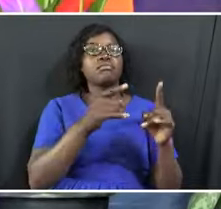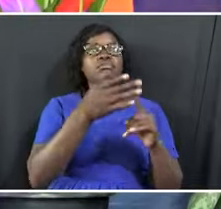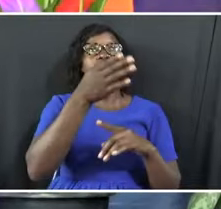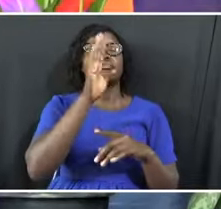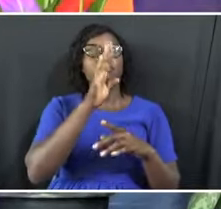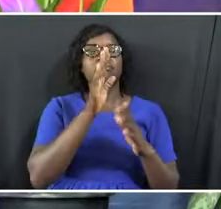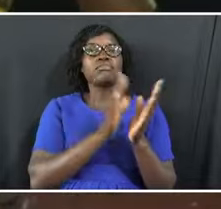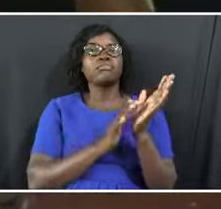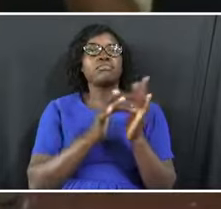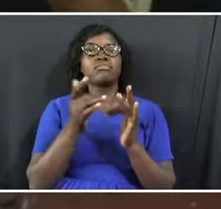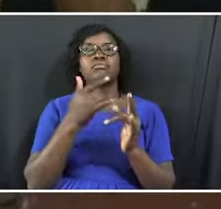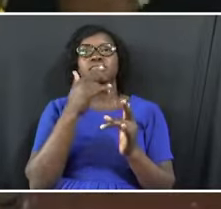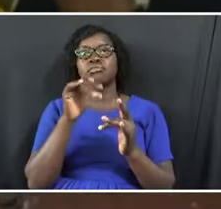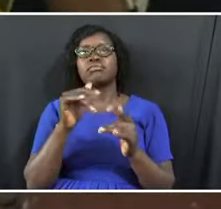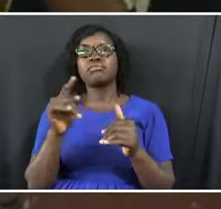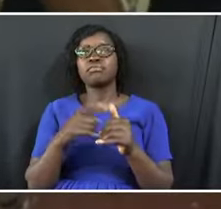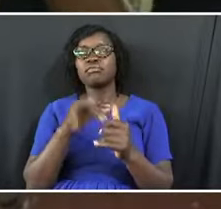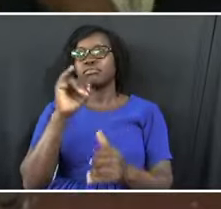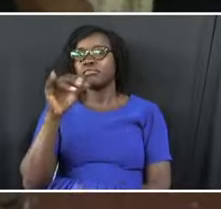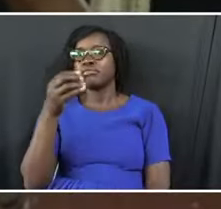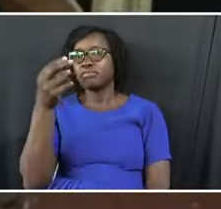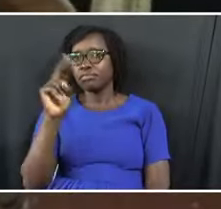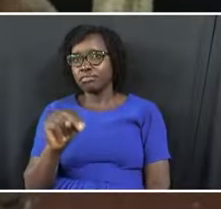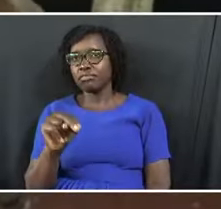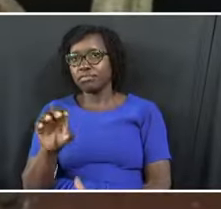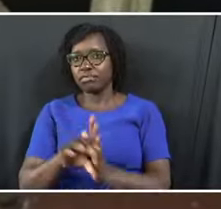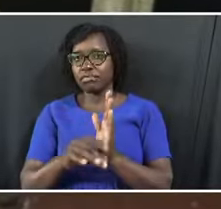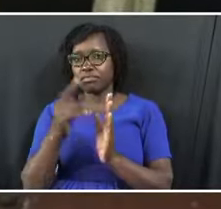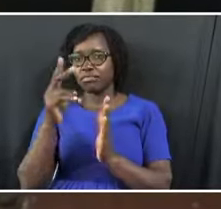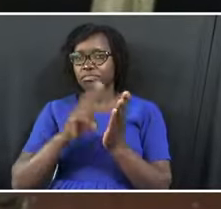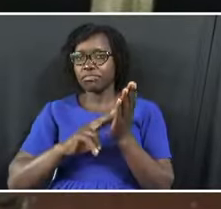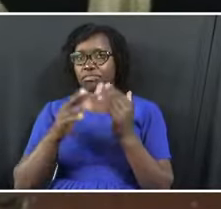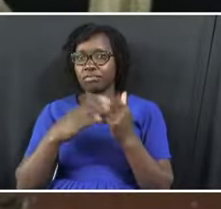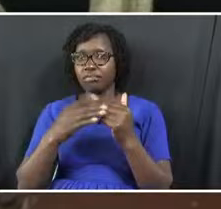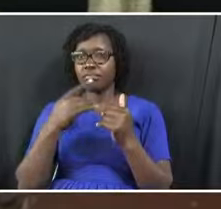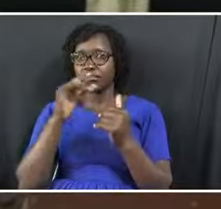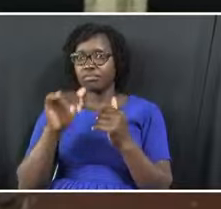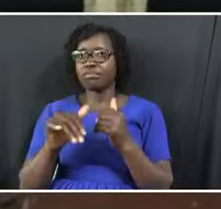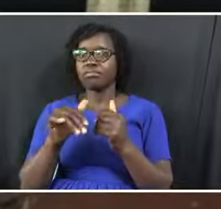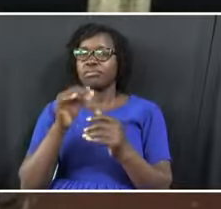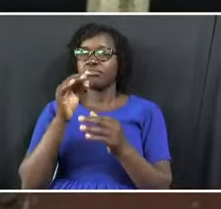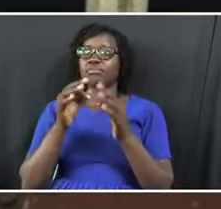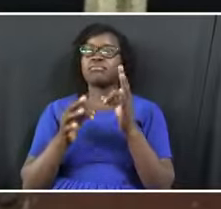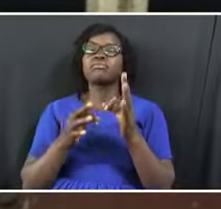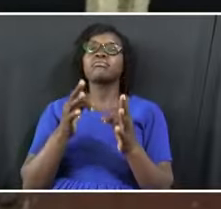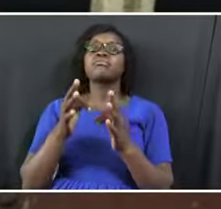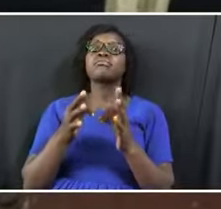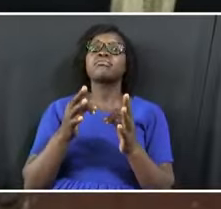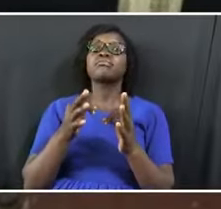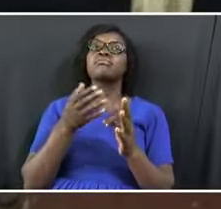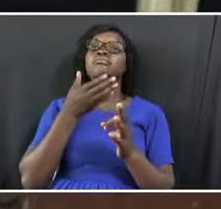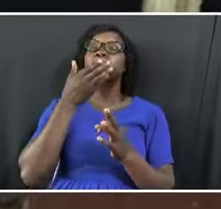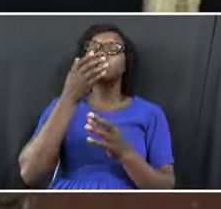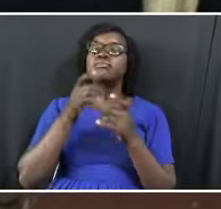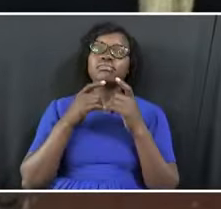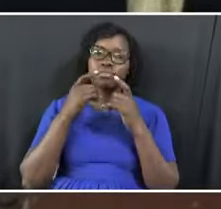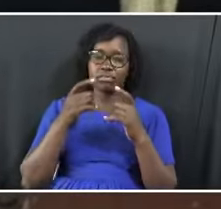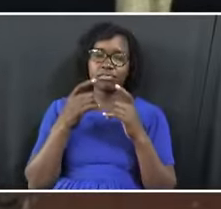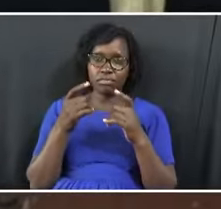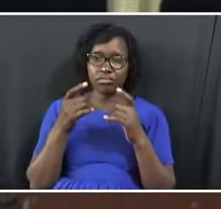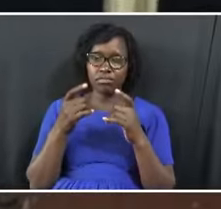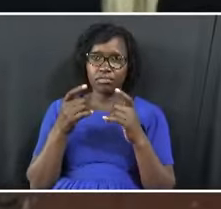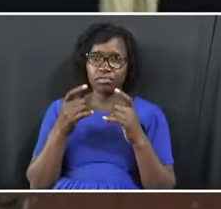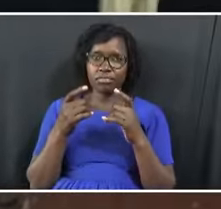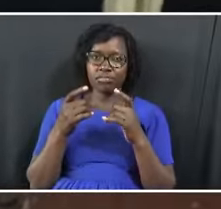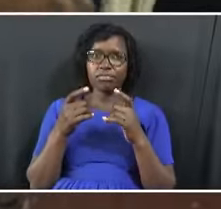Bible tells me in the book of 1 John chapter 1 verse 9 that Cain could have confessed, because the Bible